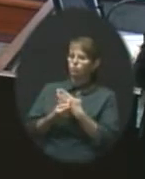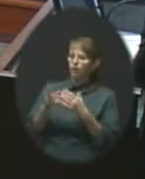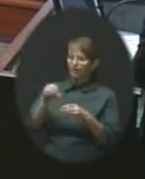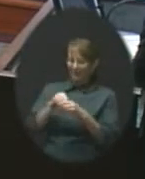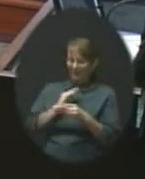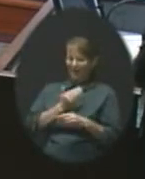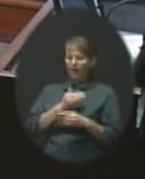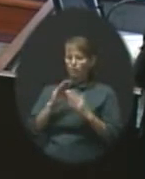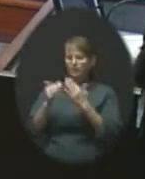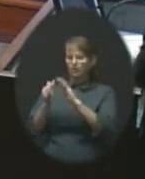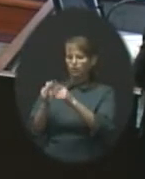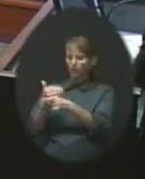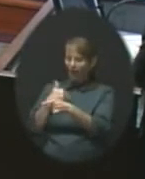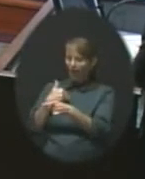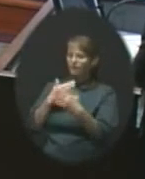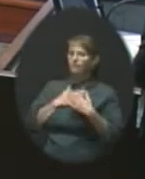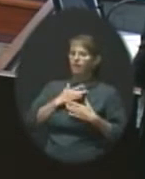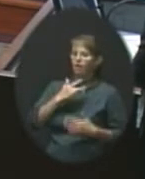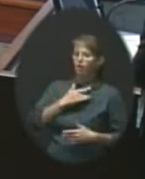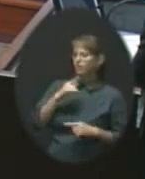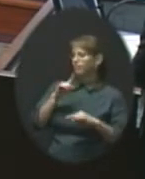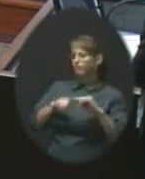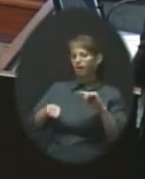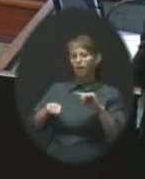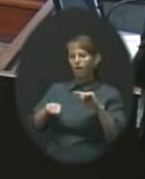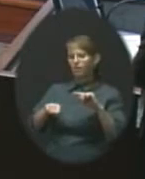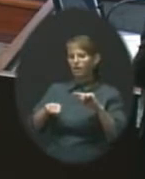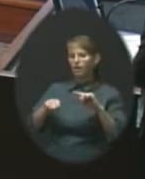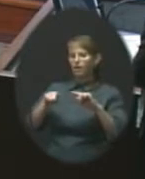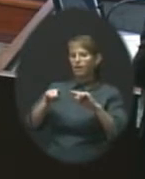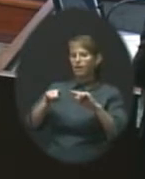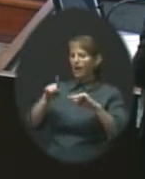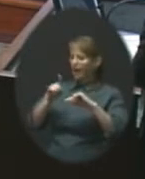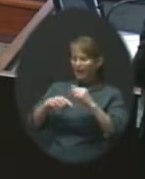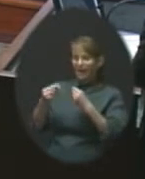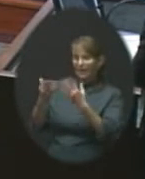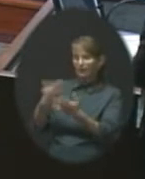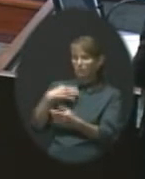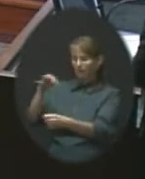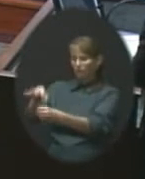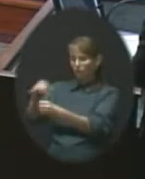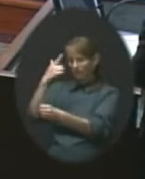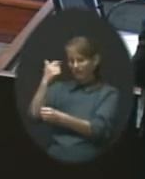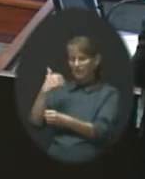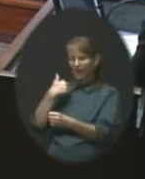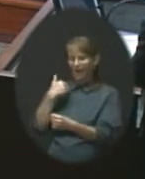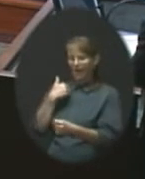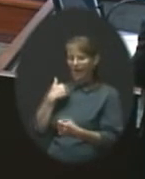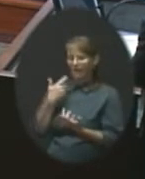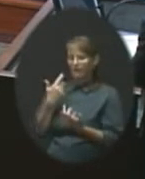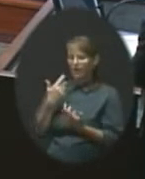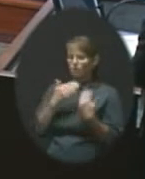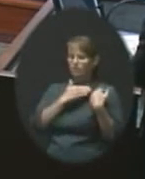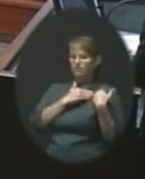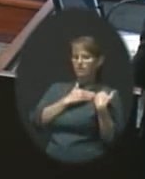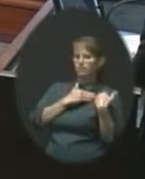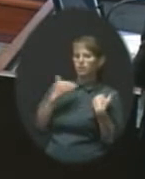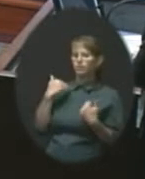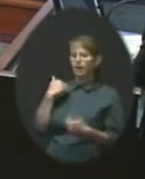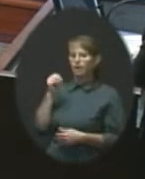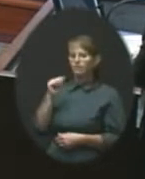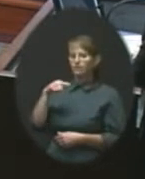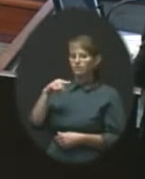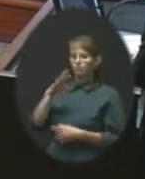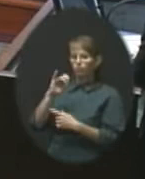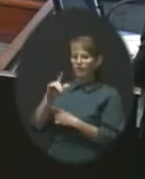heart. You can't have my vote because of the difference. I have a fiduciary responsibility. We have an appraisal at